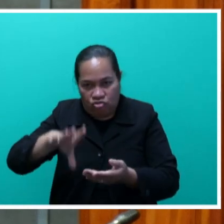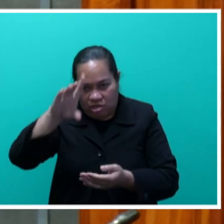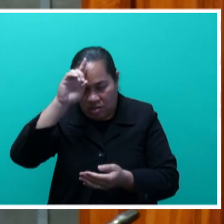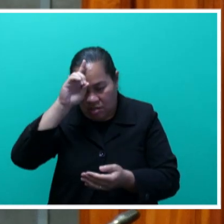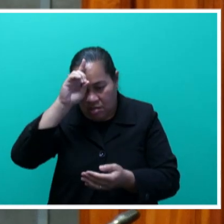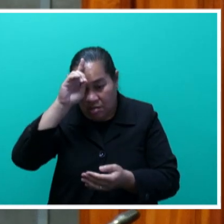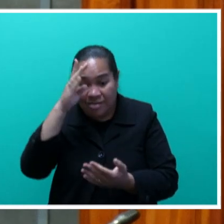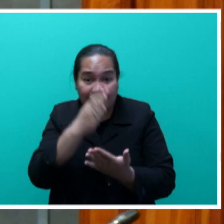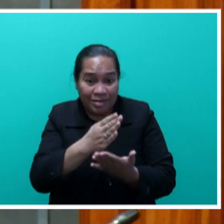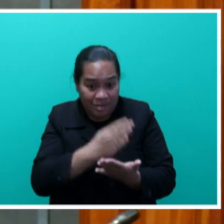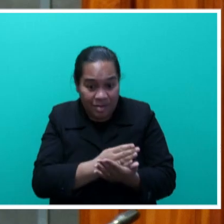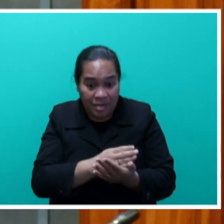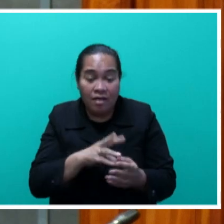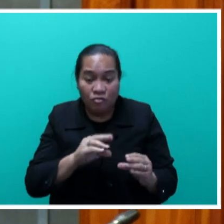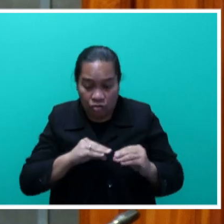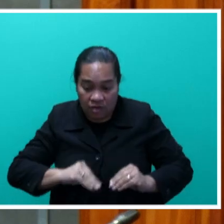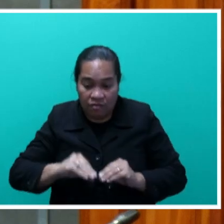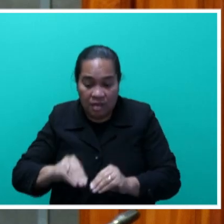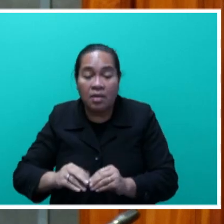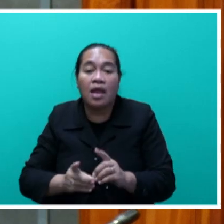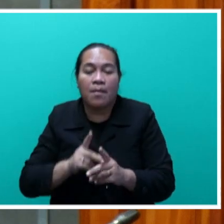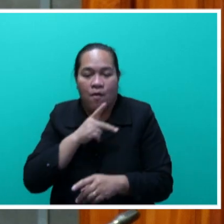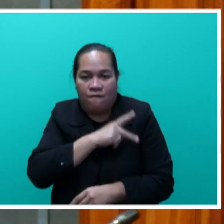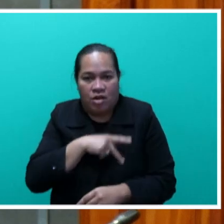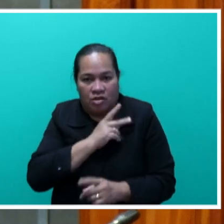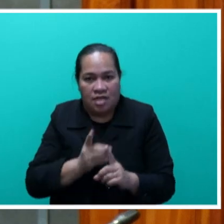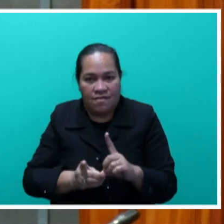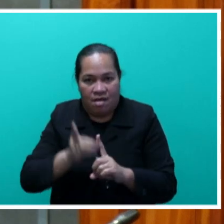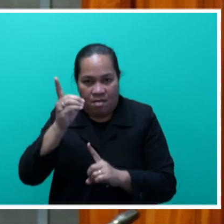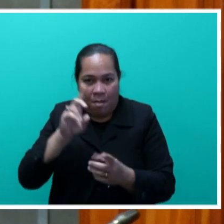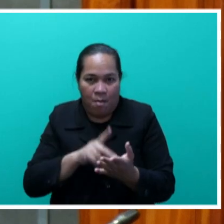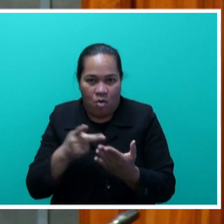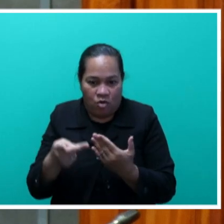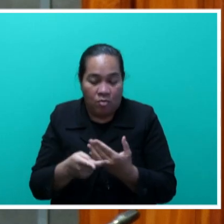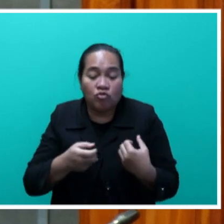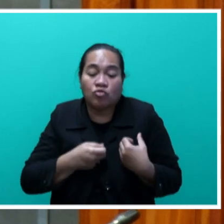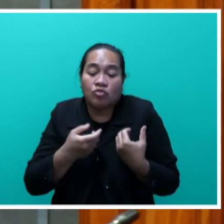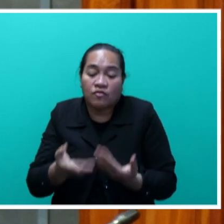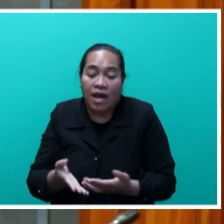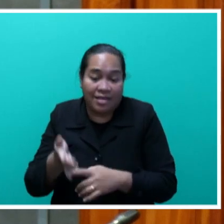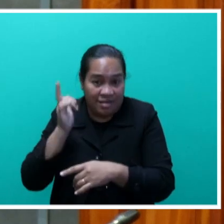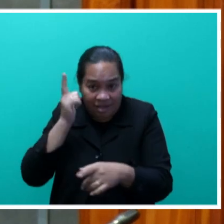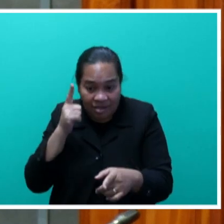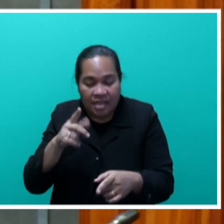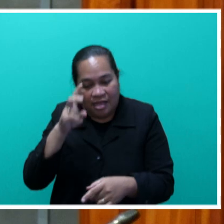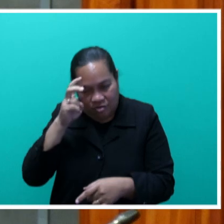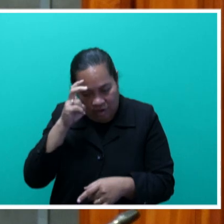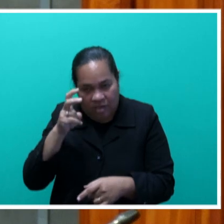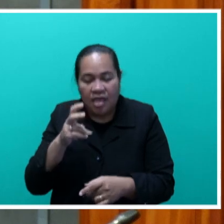budget includes substantial investments in professional development programs, providing our educators with the tools and training they need